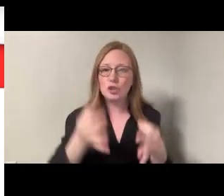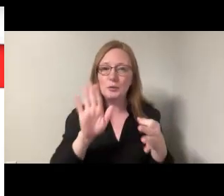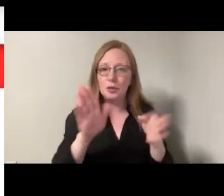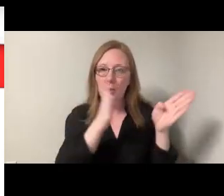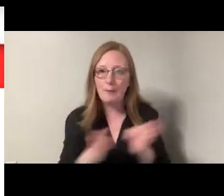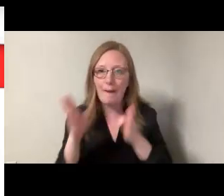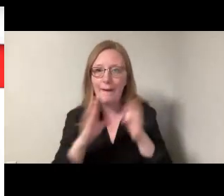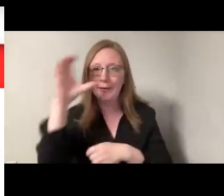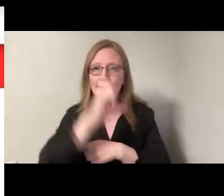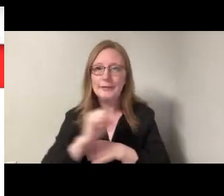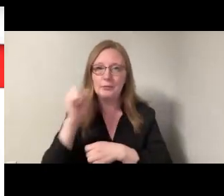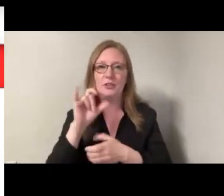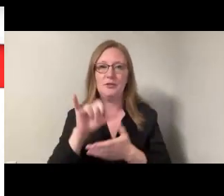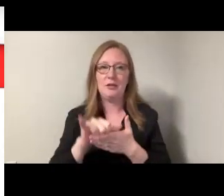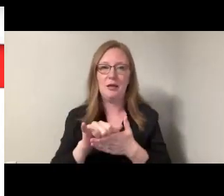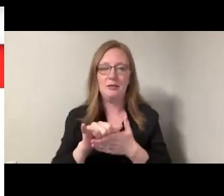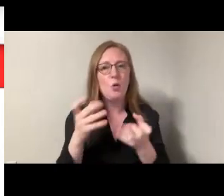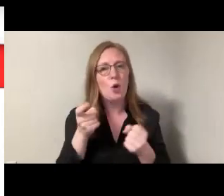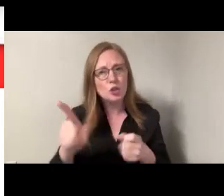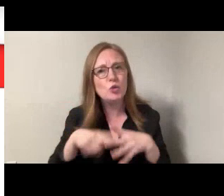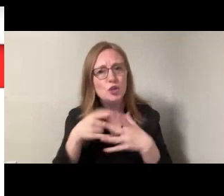and we're going to get you started on that.